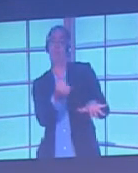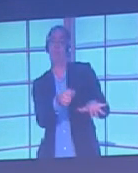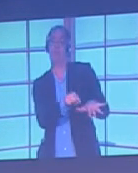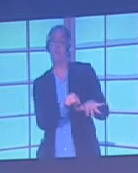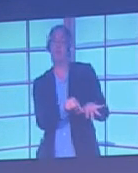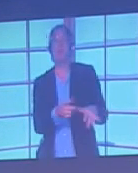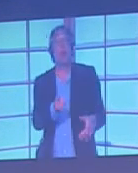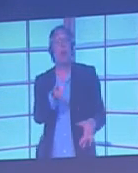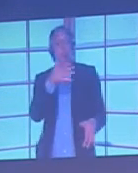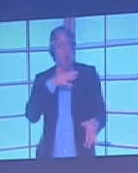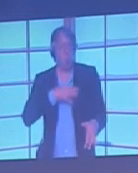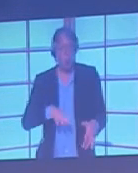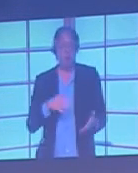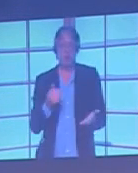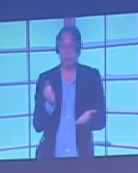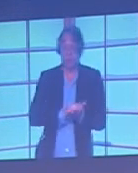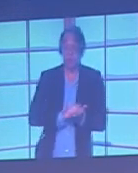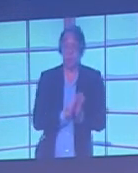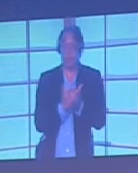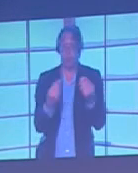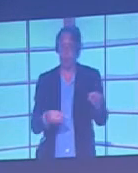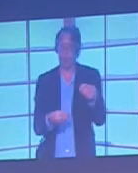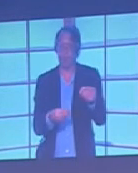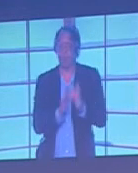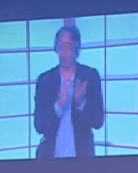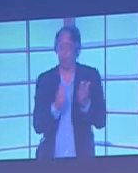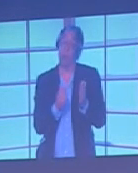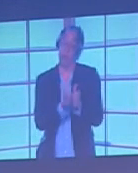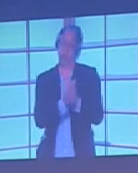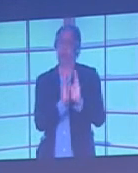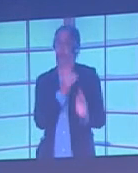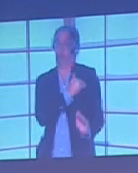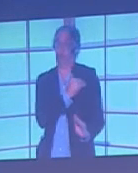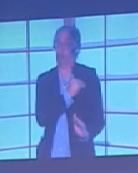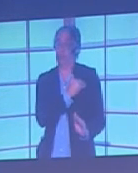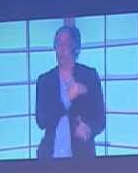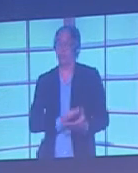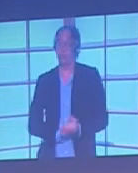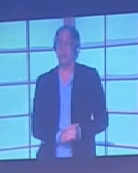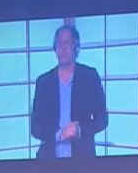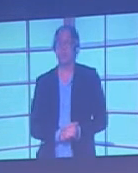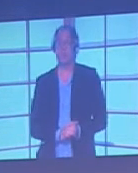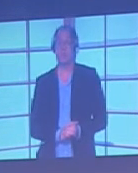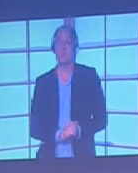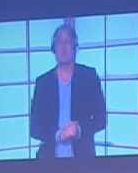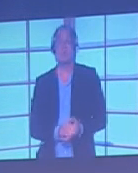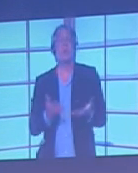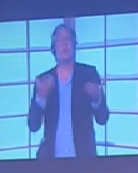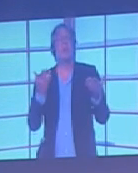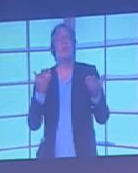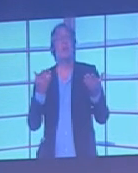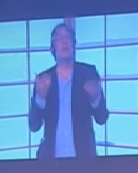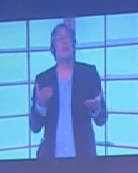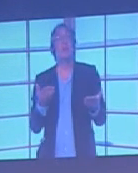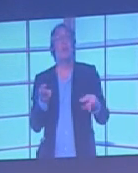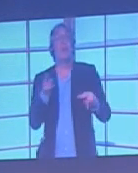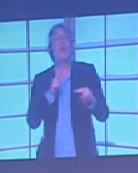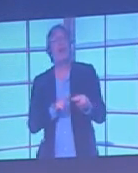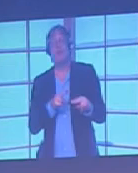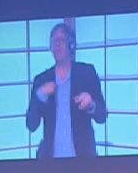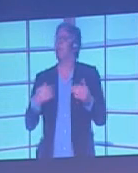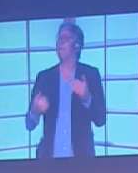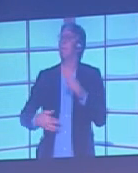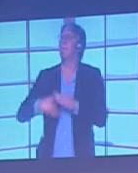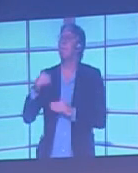and we'll see what we can do. So, stating the obvious, we all know this. Whenever we build a new